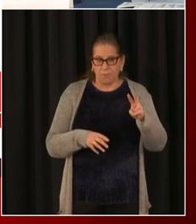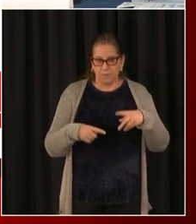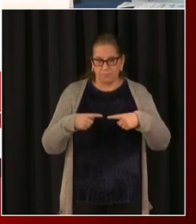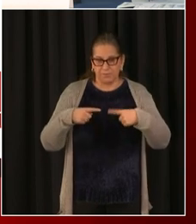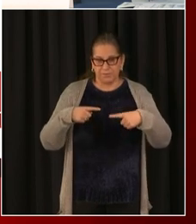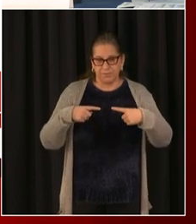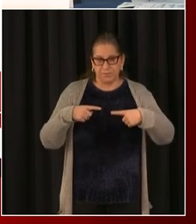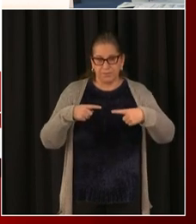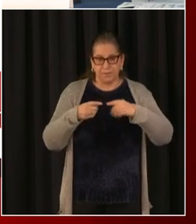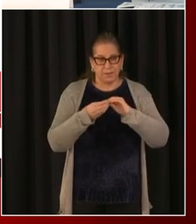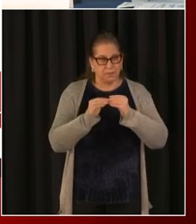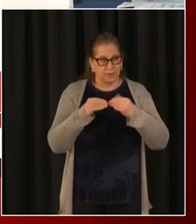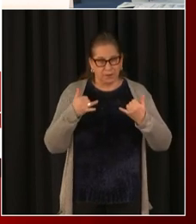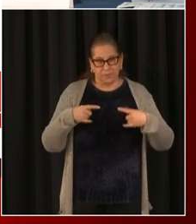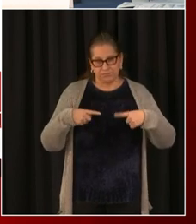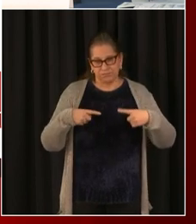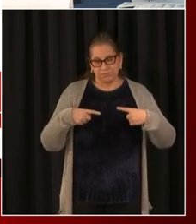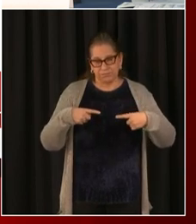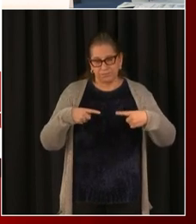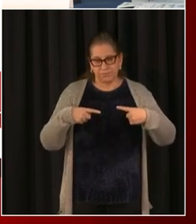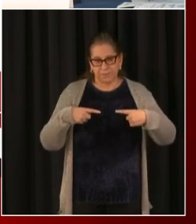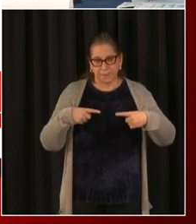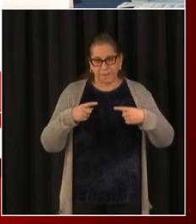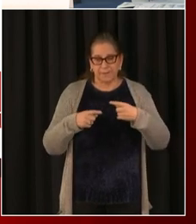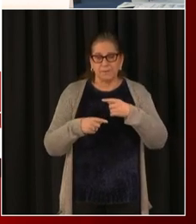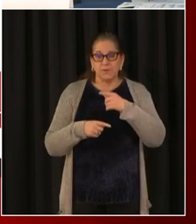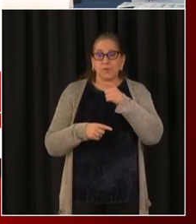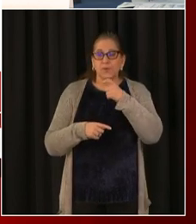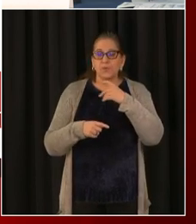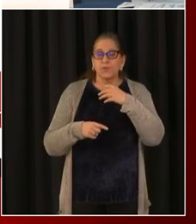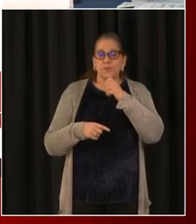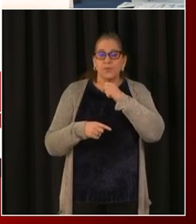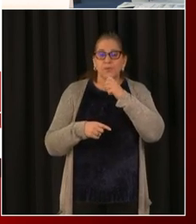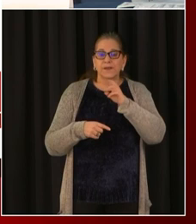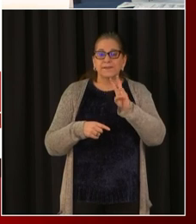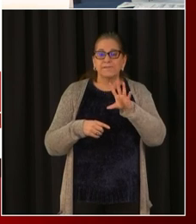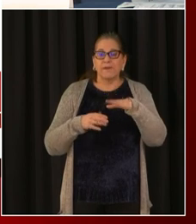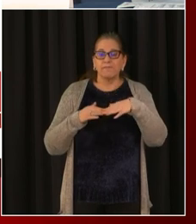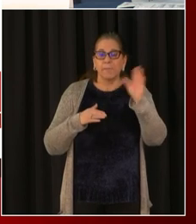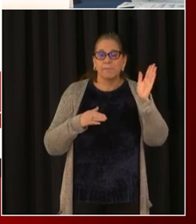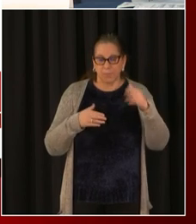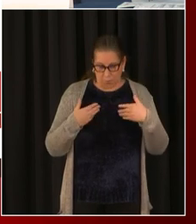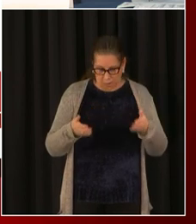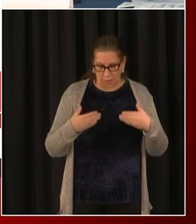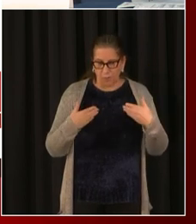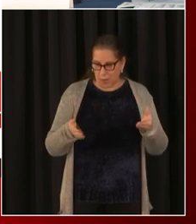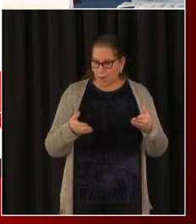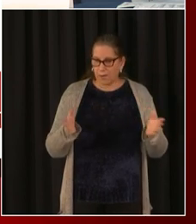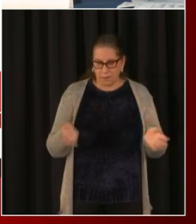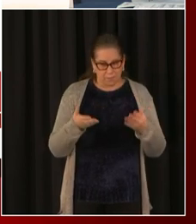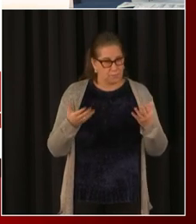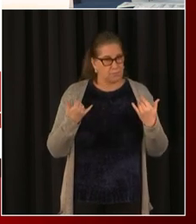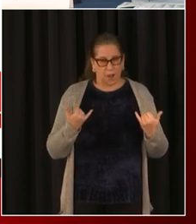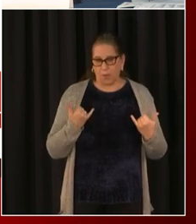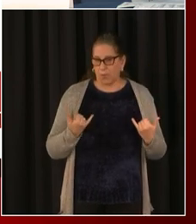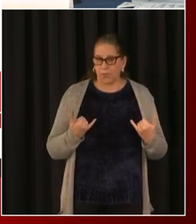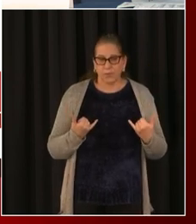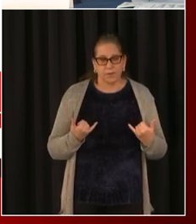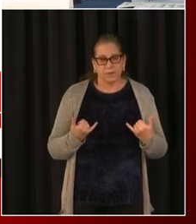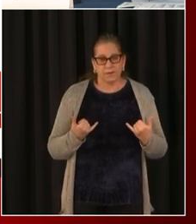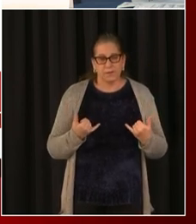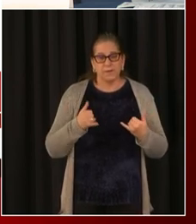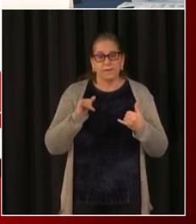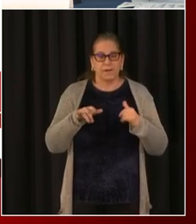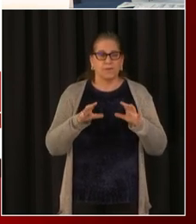uptake is going to be high over the next week or two for individuals who are over the age 65, and that group is not